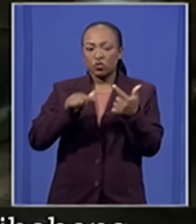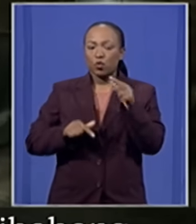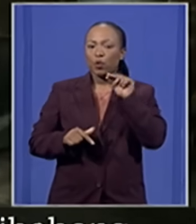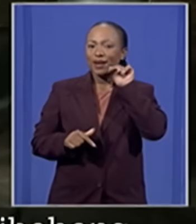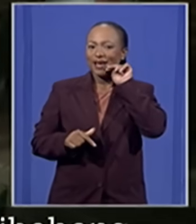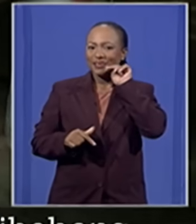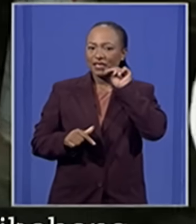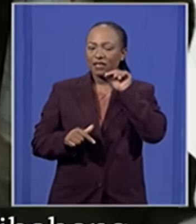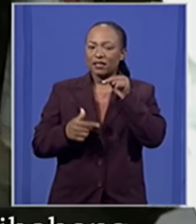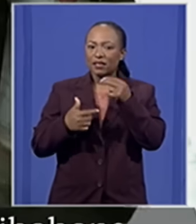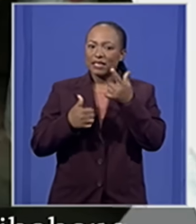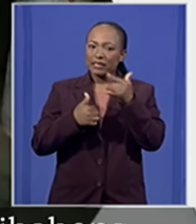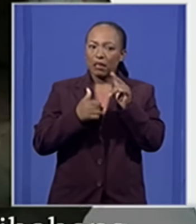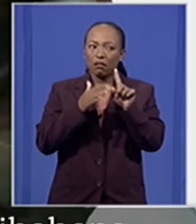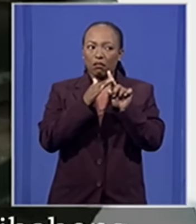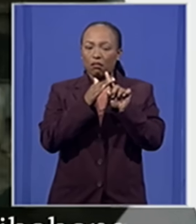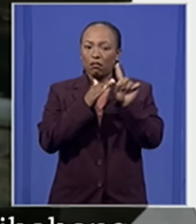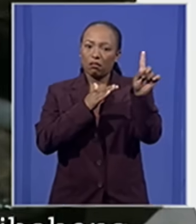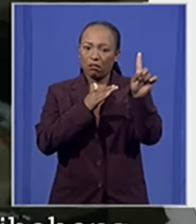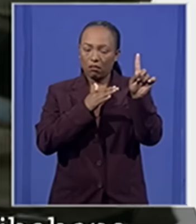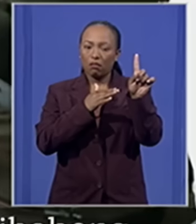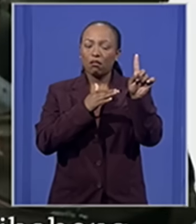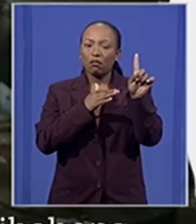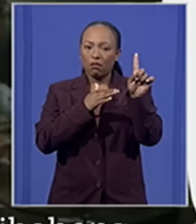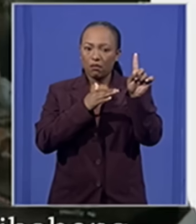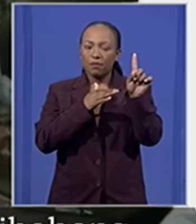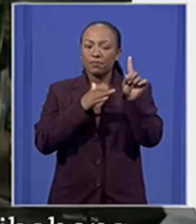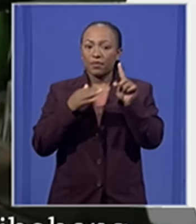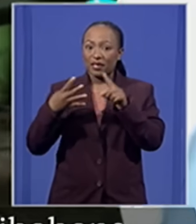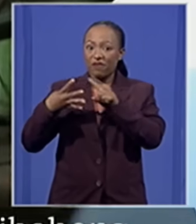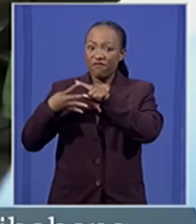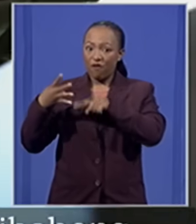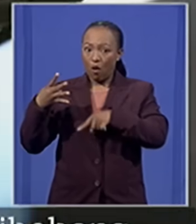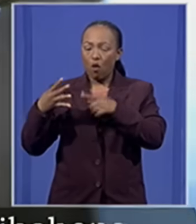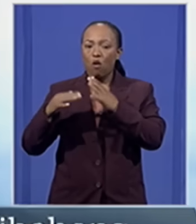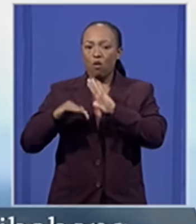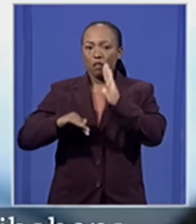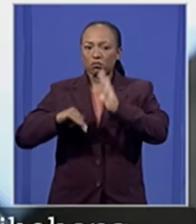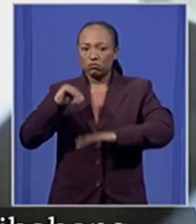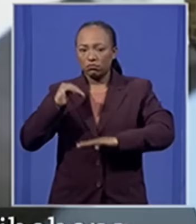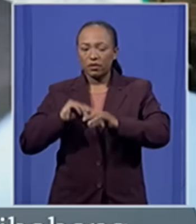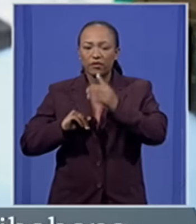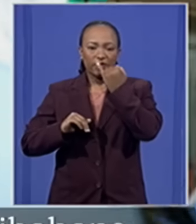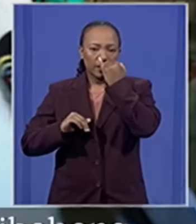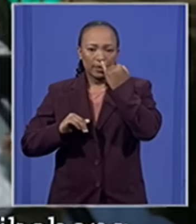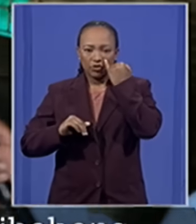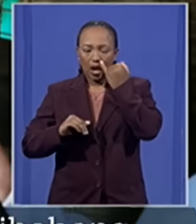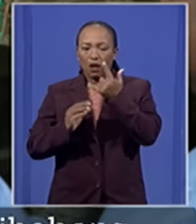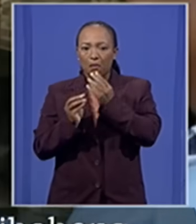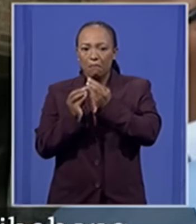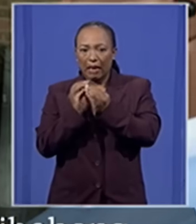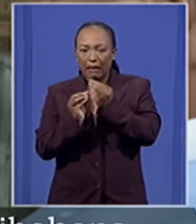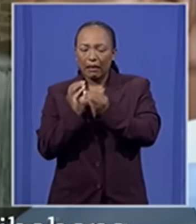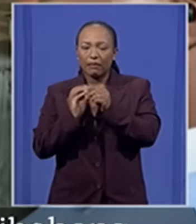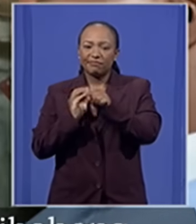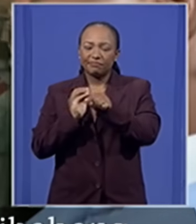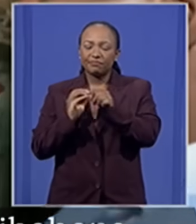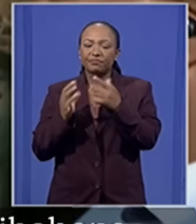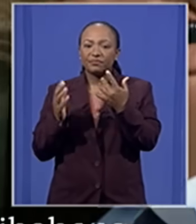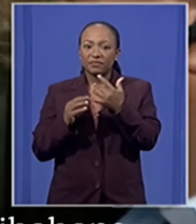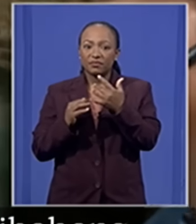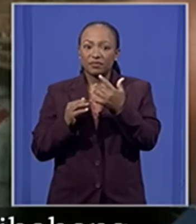who are still at large, they are going to be charged with drugs and drug act of